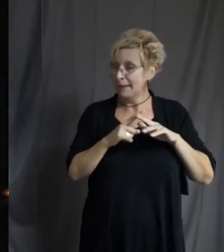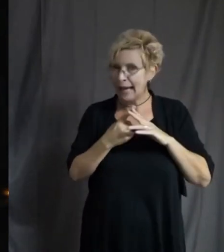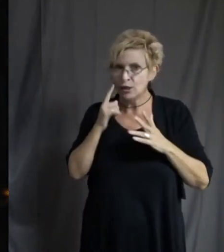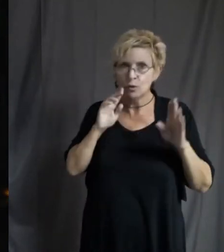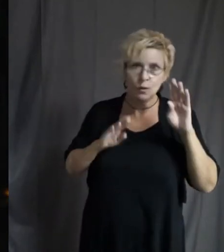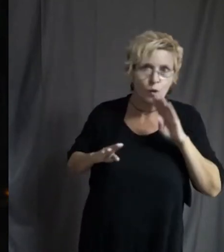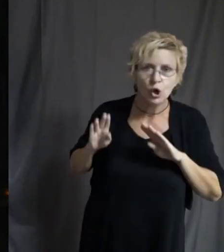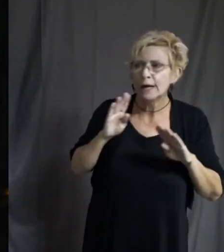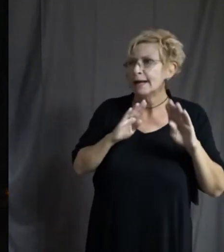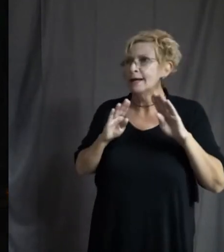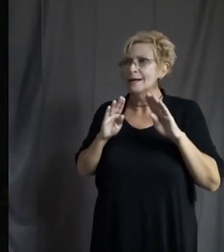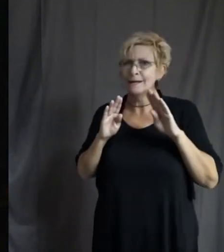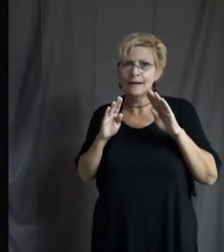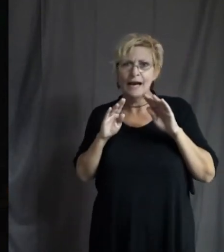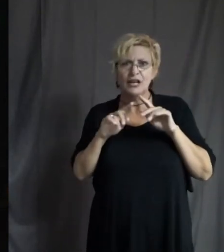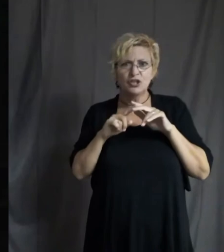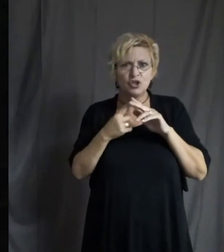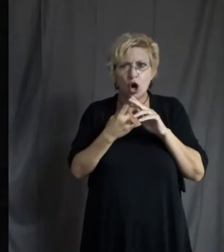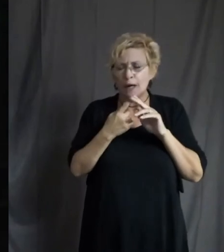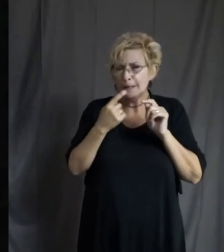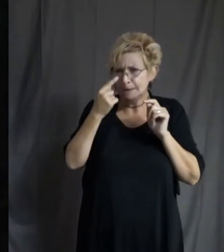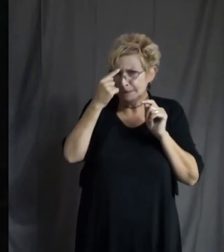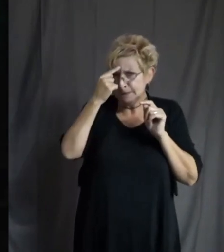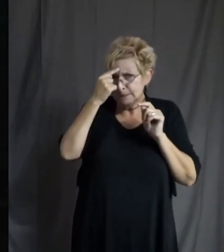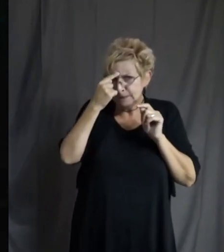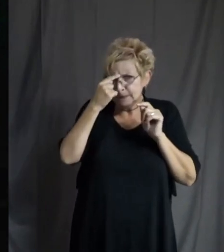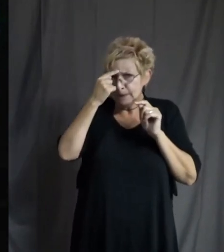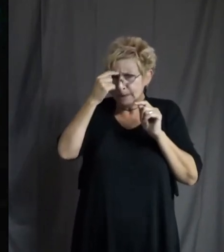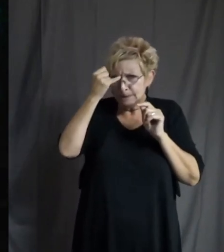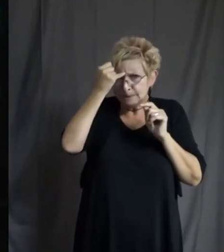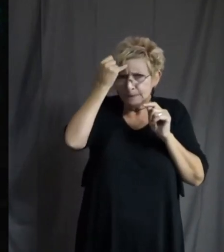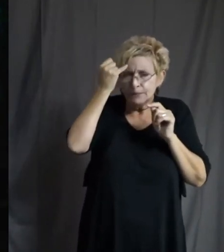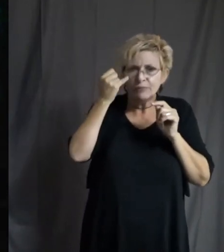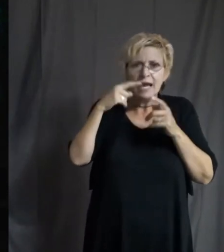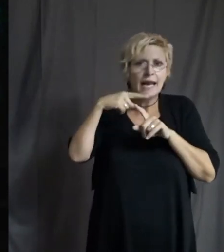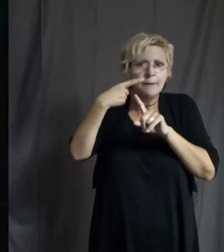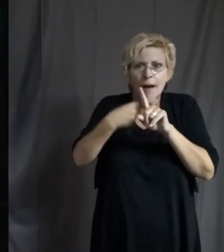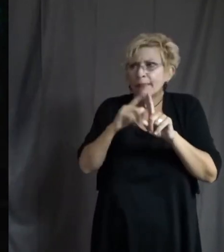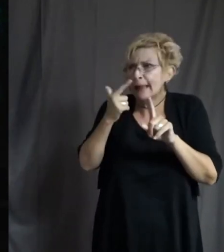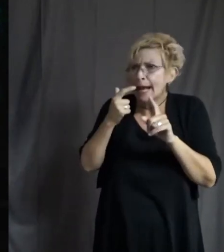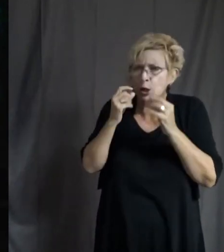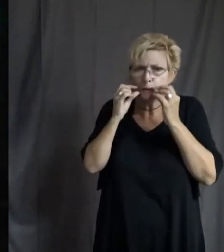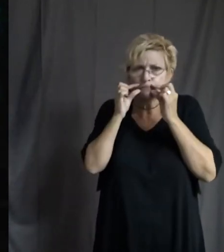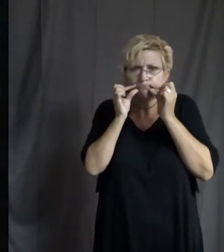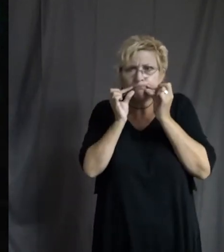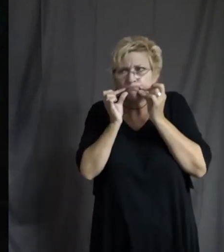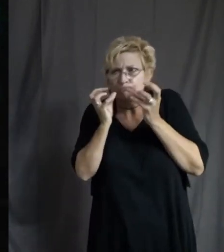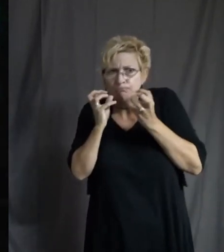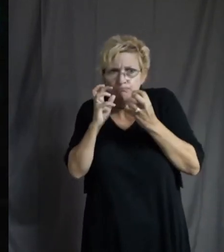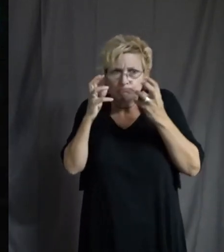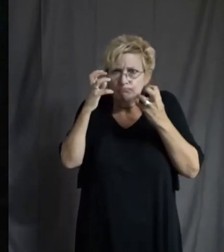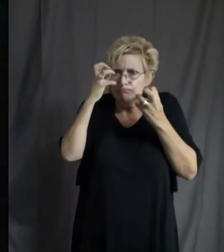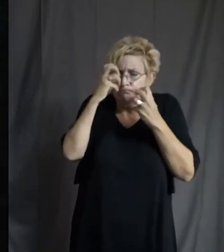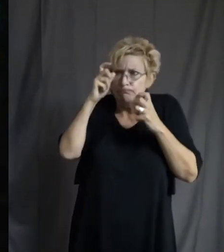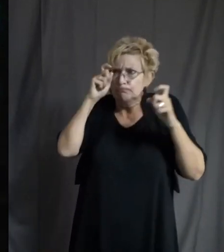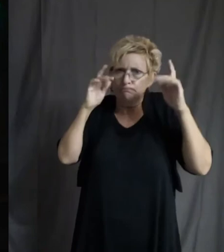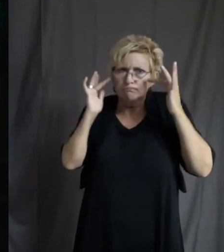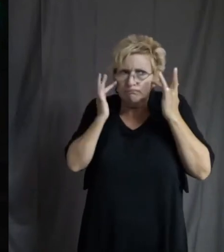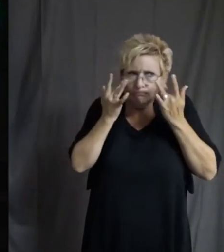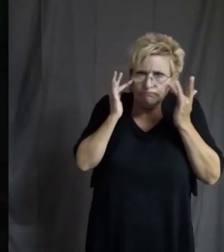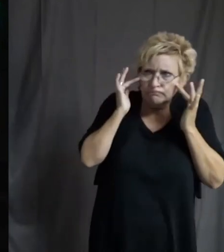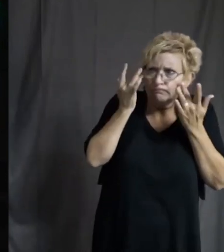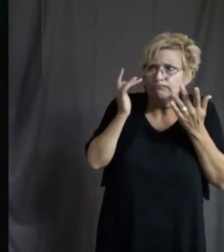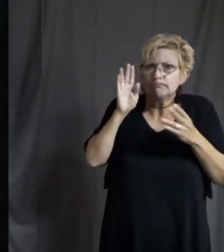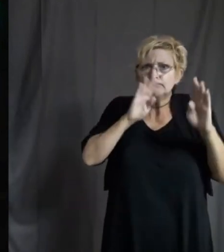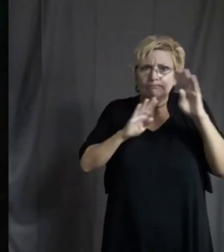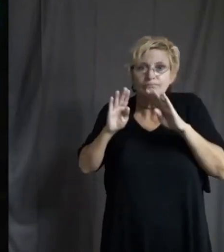The first worry lines appeared within a fortnight, the first wrinkles within a month, and before the year was out, creases abound.